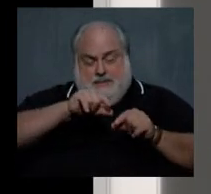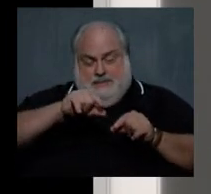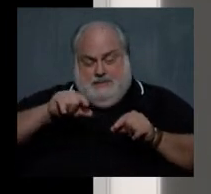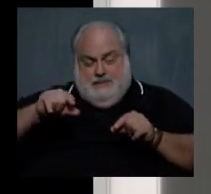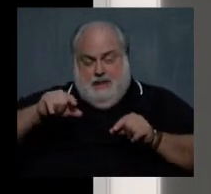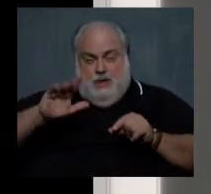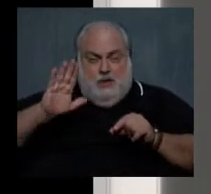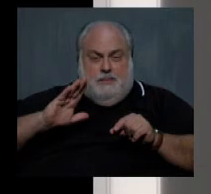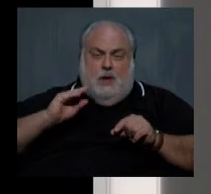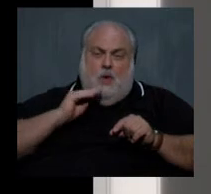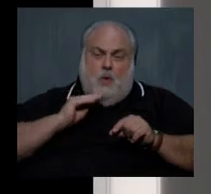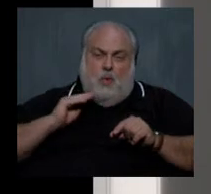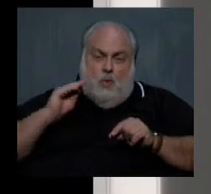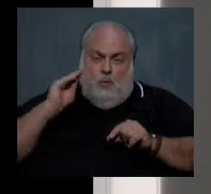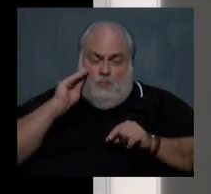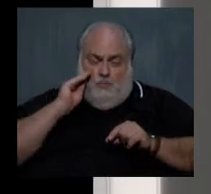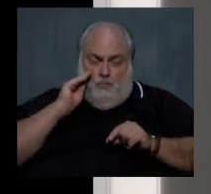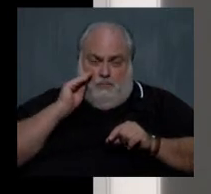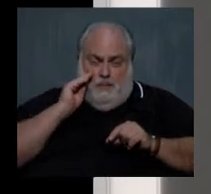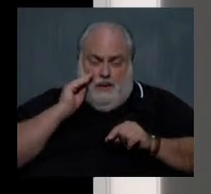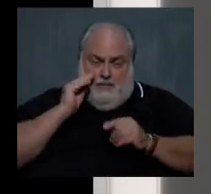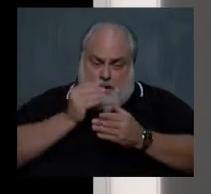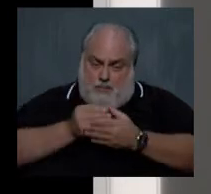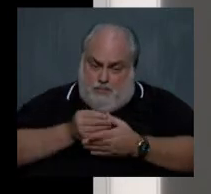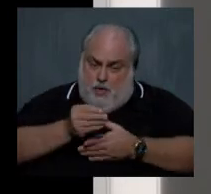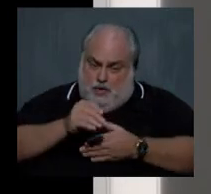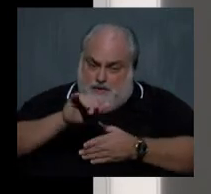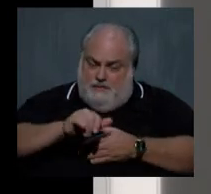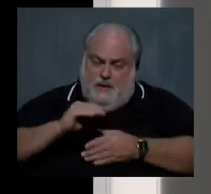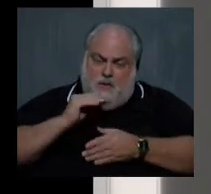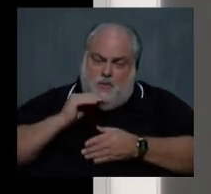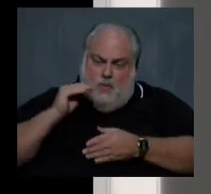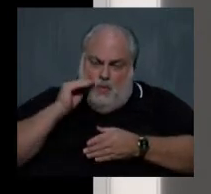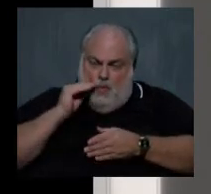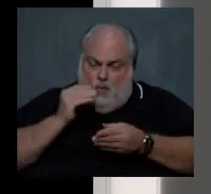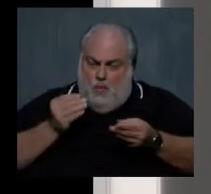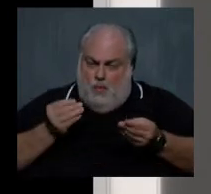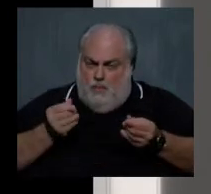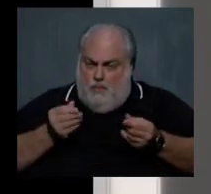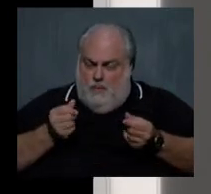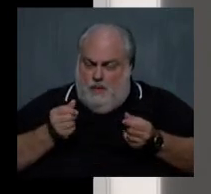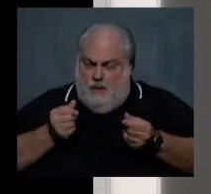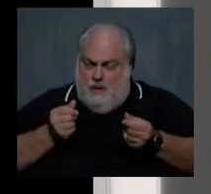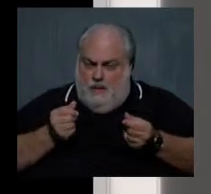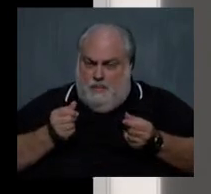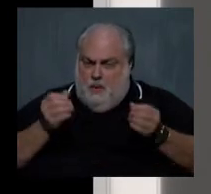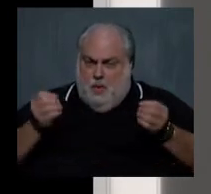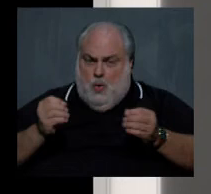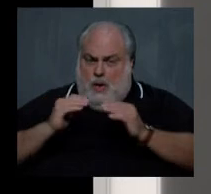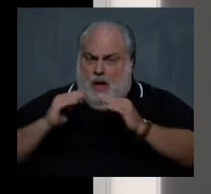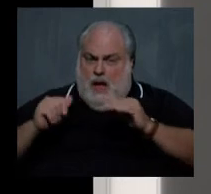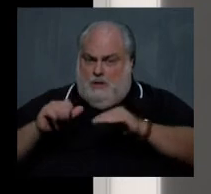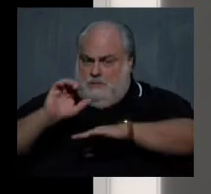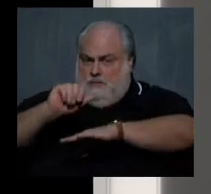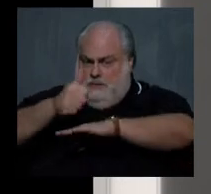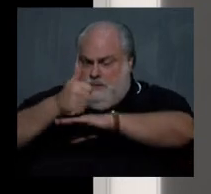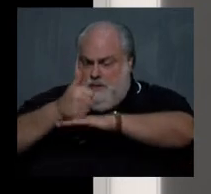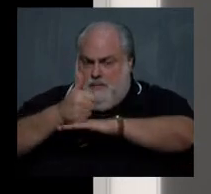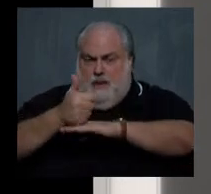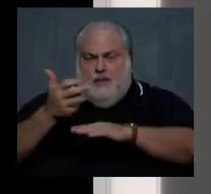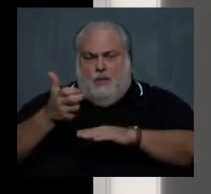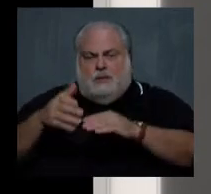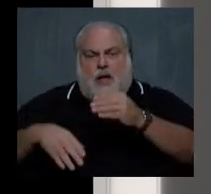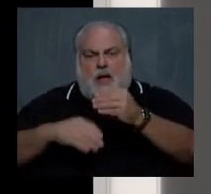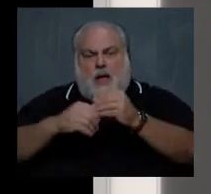to be a residential lot. And they purchased that lot, and they looked to put in additional parking for use for both